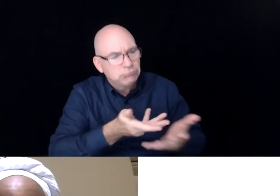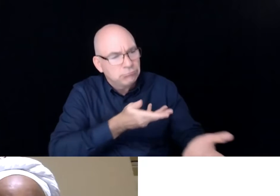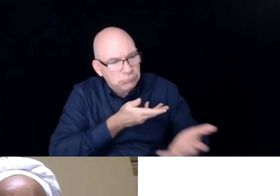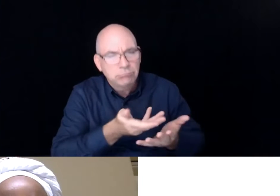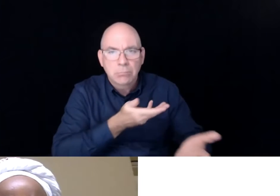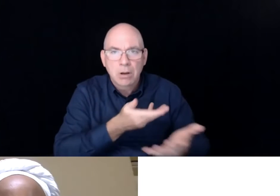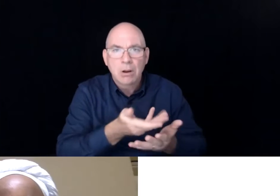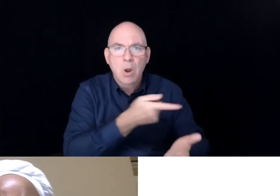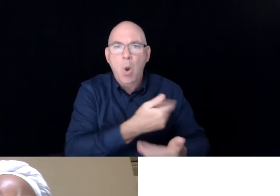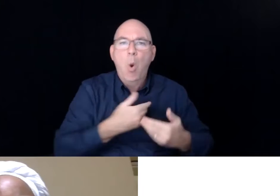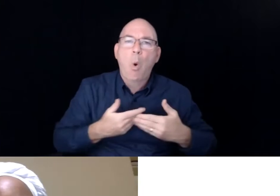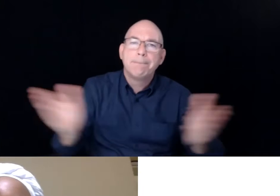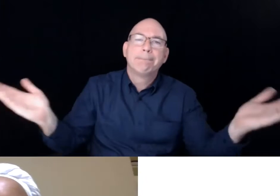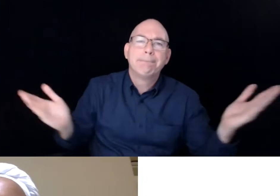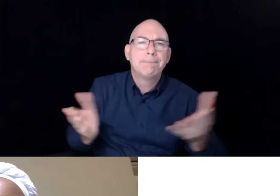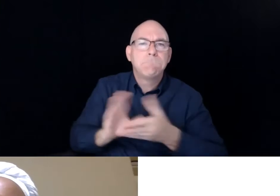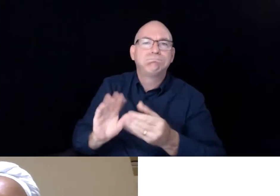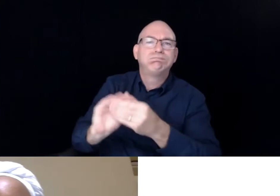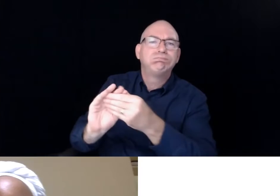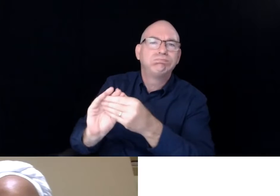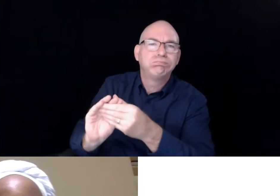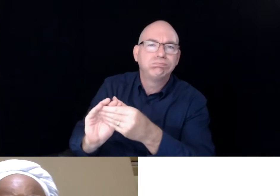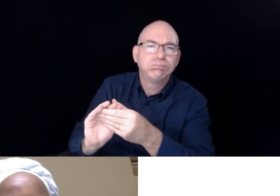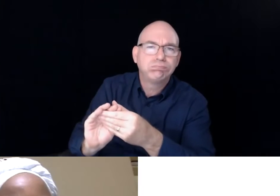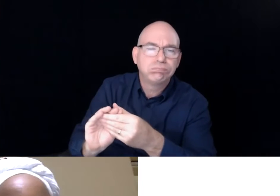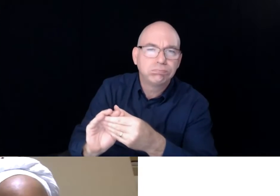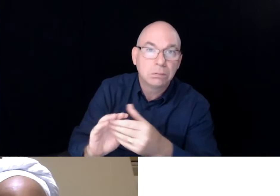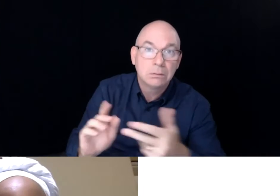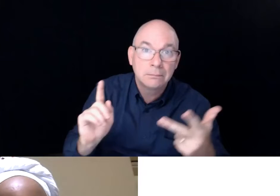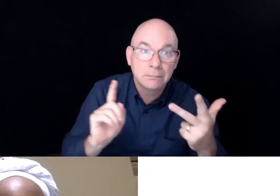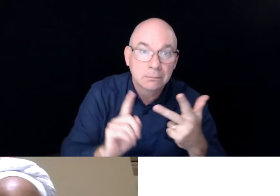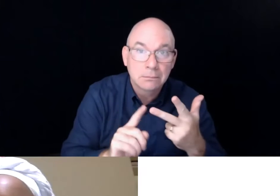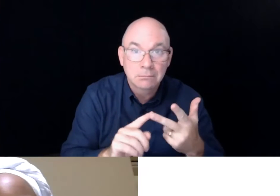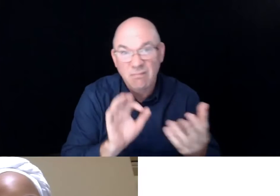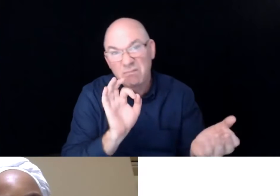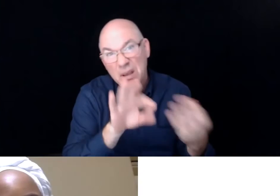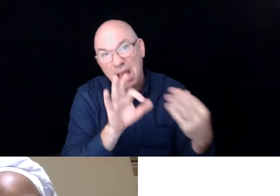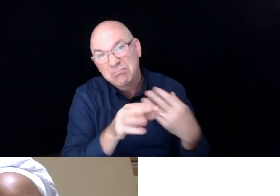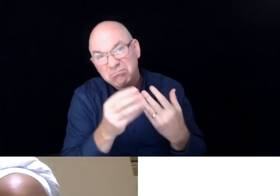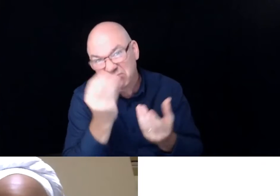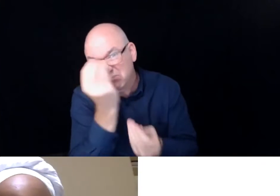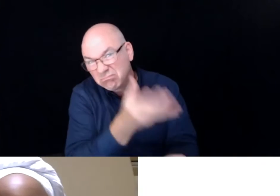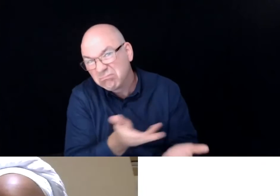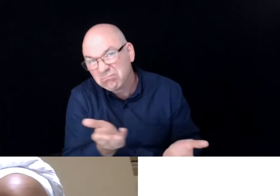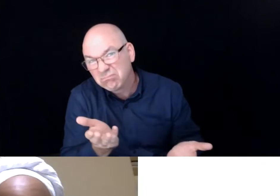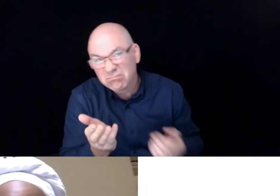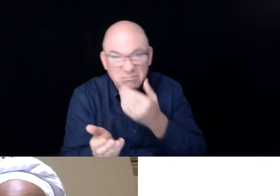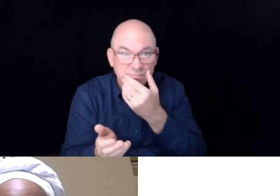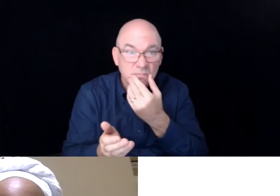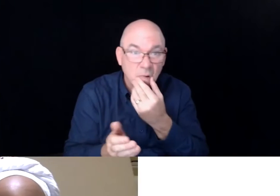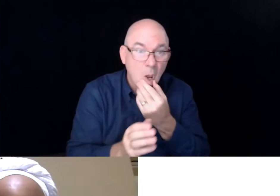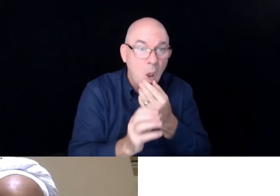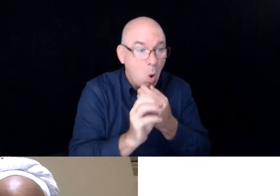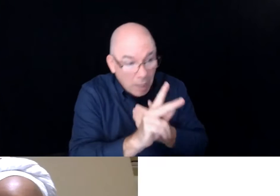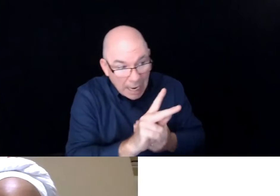engage, okay? And then the other one is you have to give them feedback, okay? Just guys, this is going